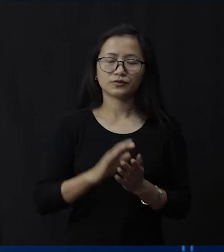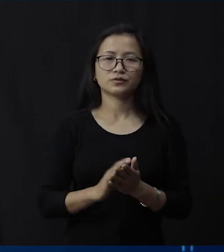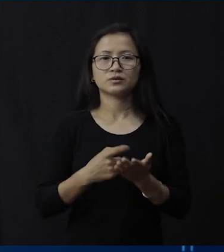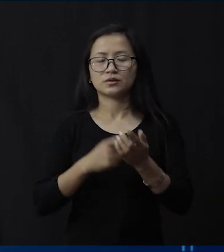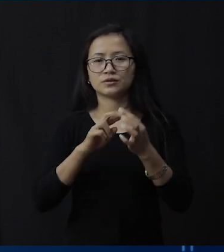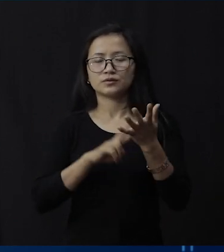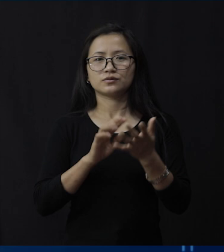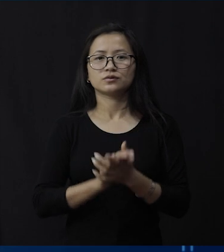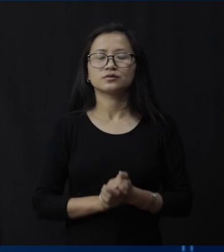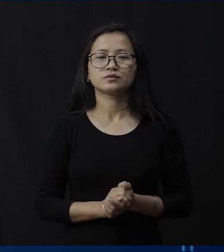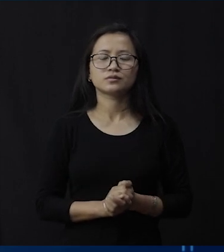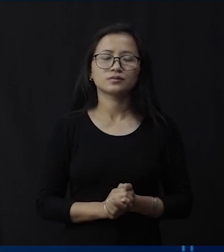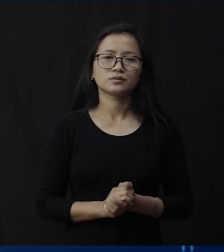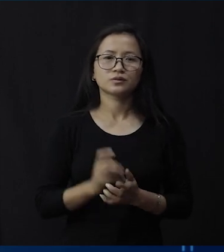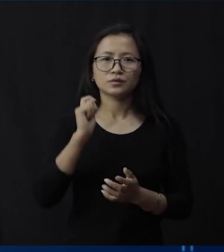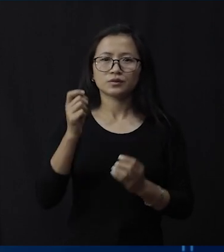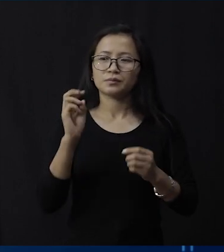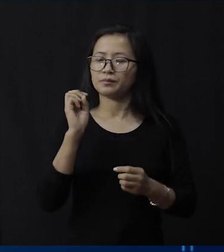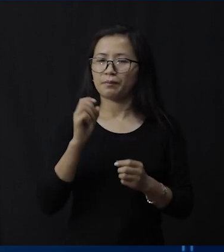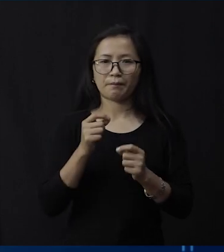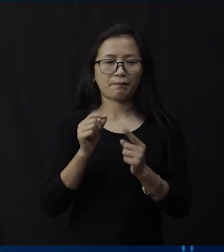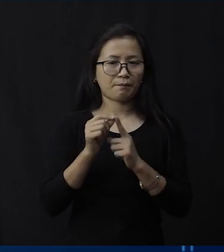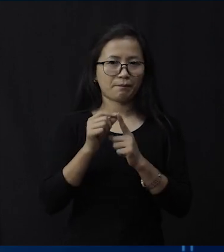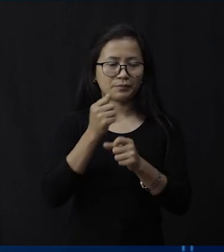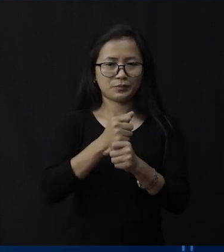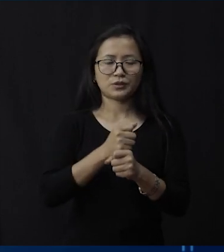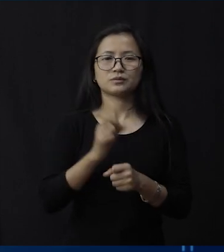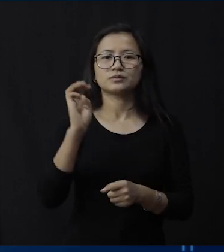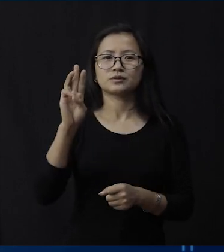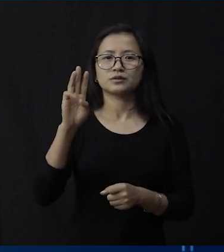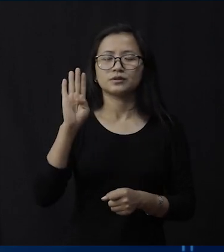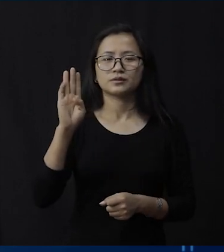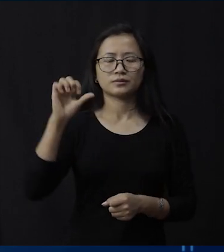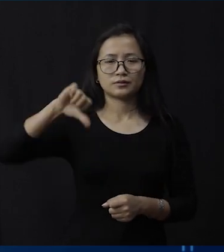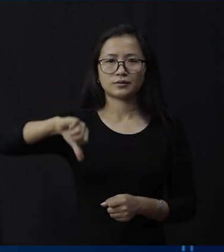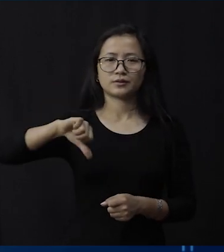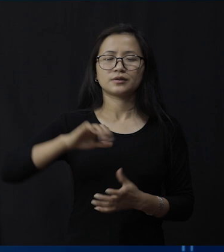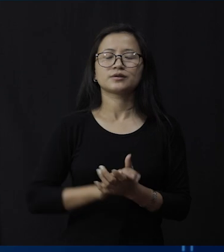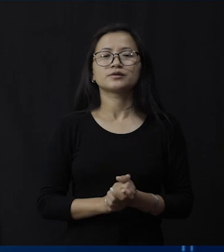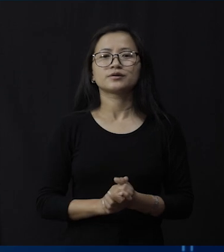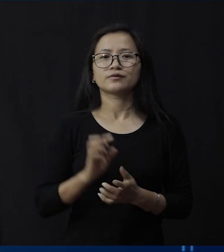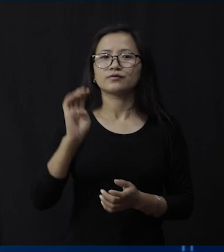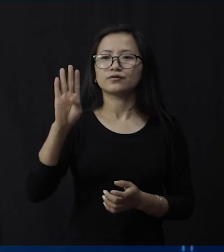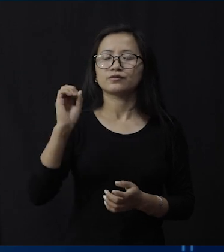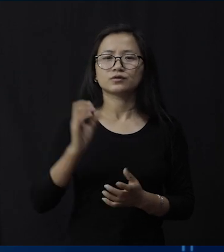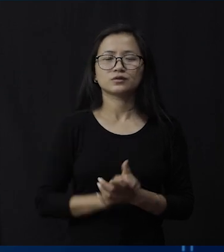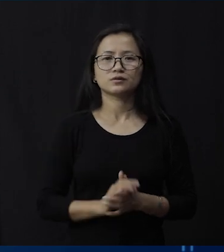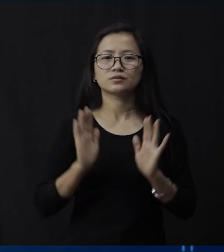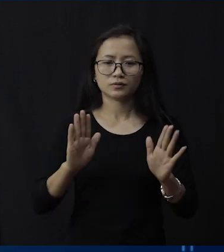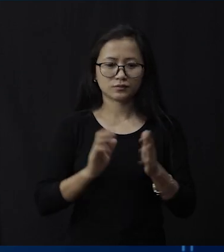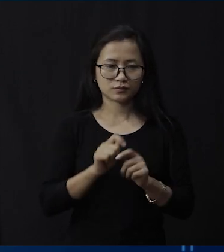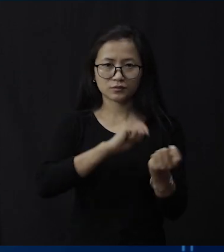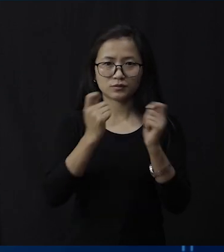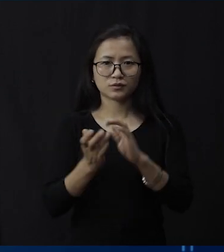from page number 39 and 40, okay? If you have your book with you,